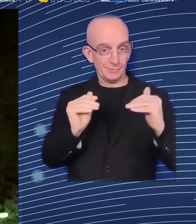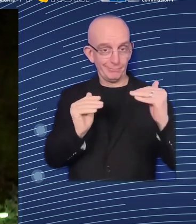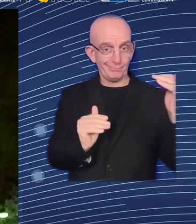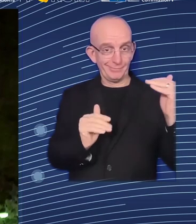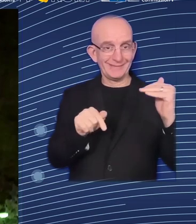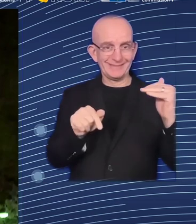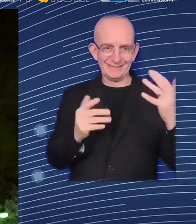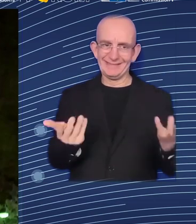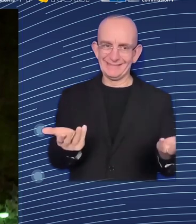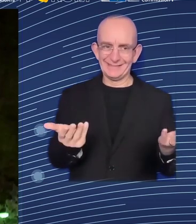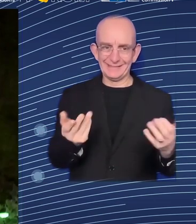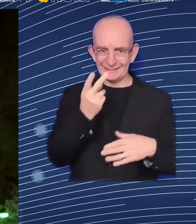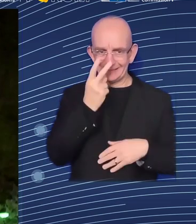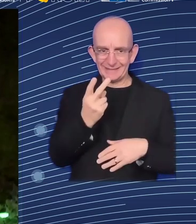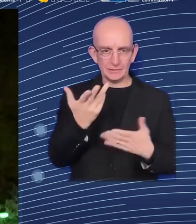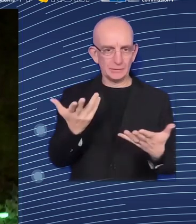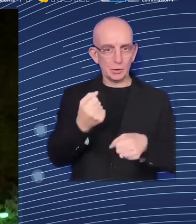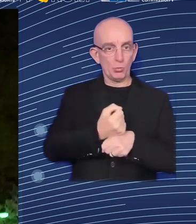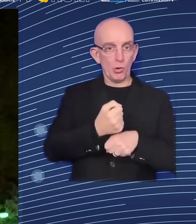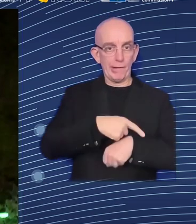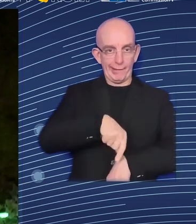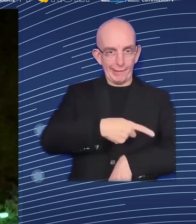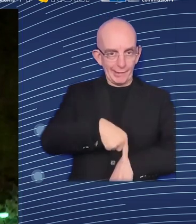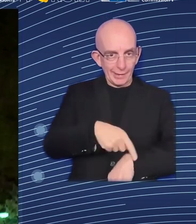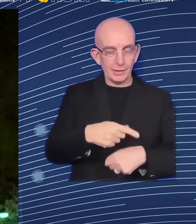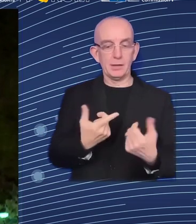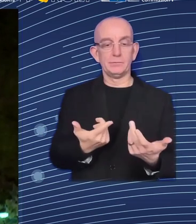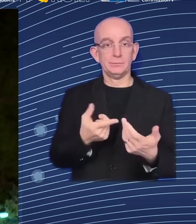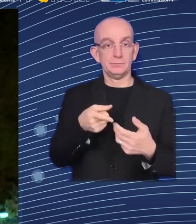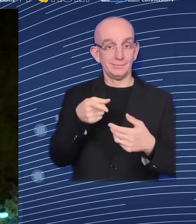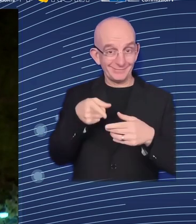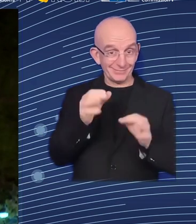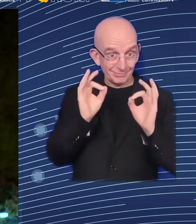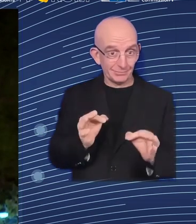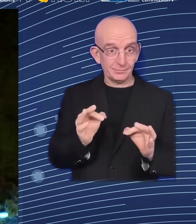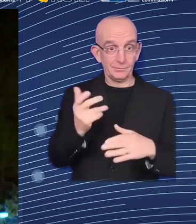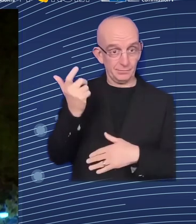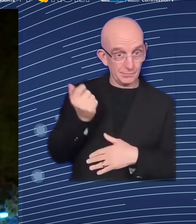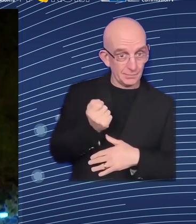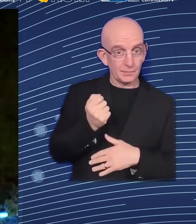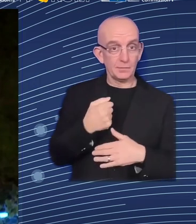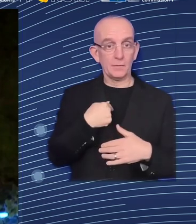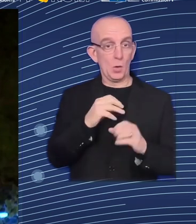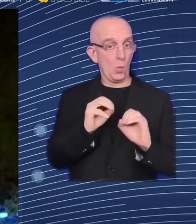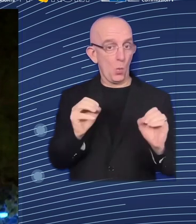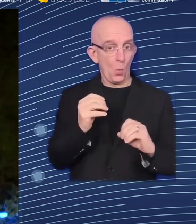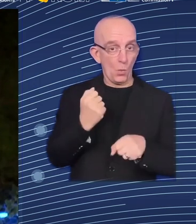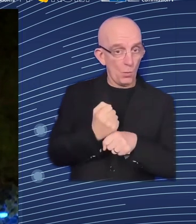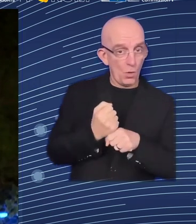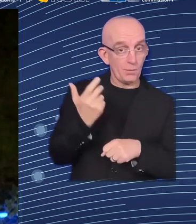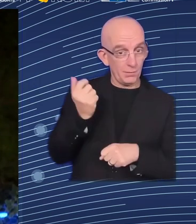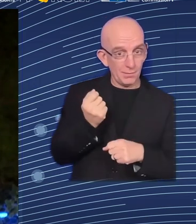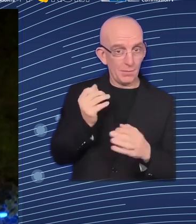men working more hours in paid work, but then working a lot less hours in for unpaid work, so taking care of